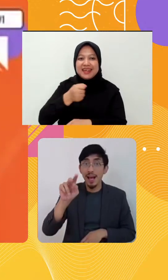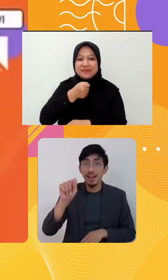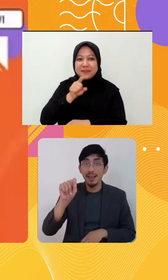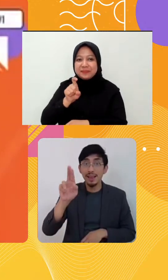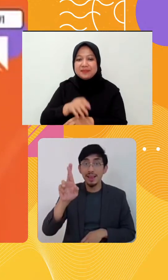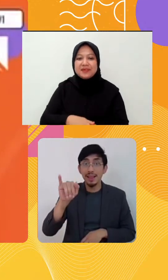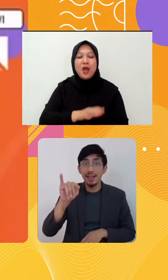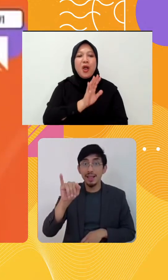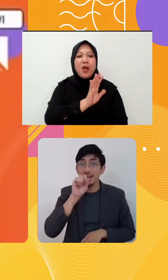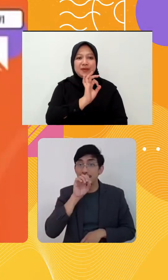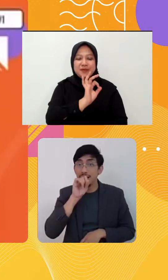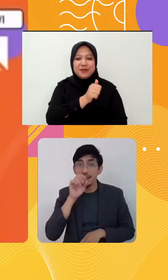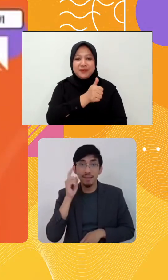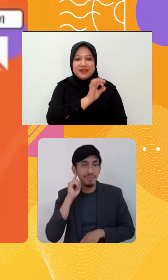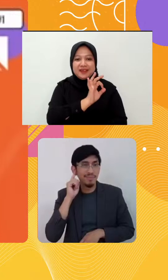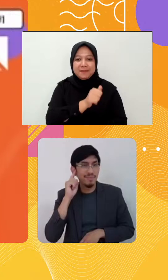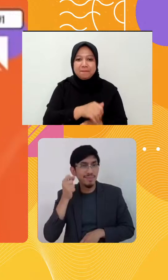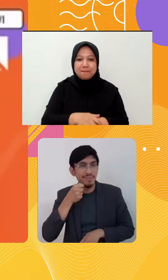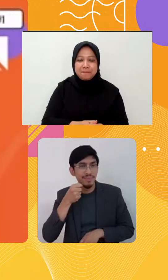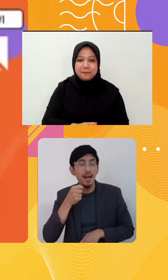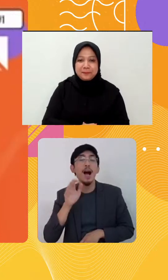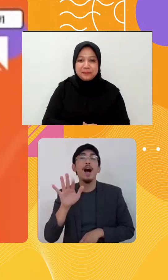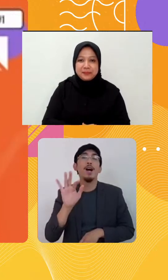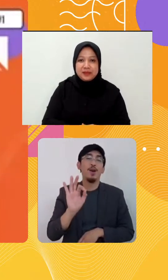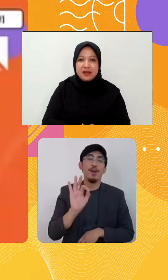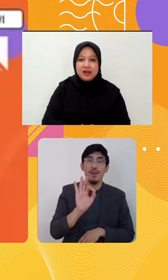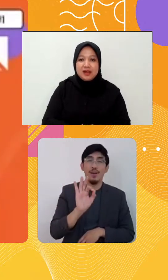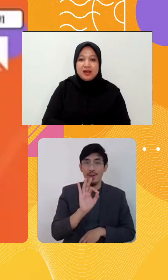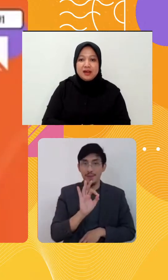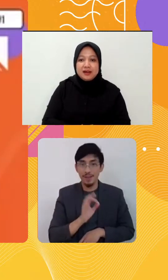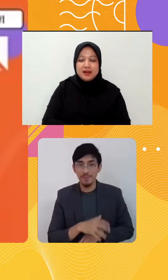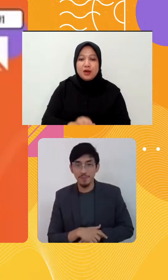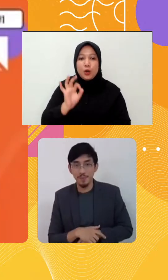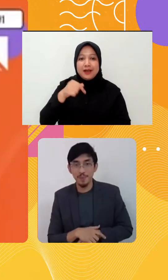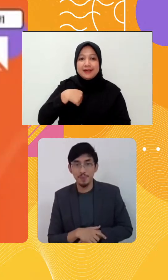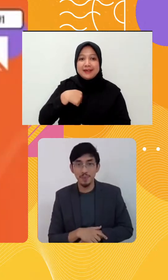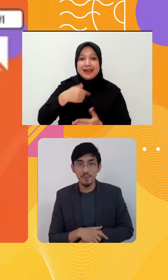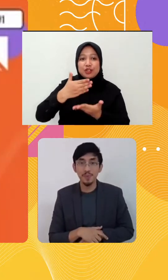yeah. So I will share the screen.